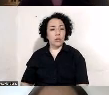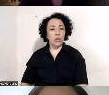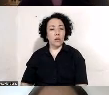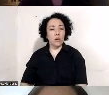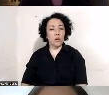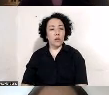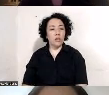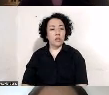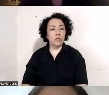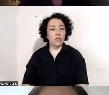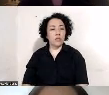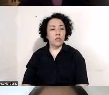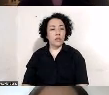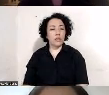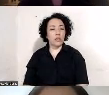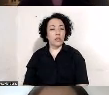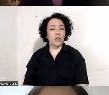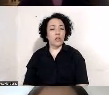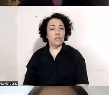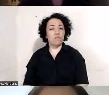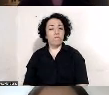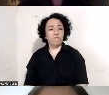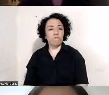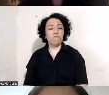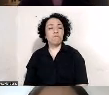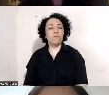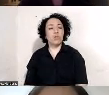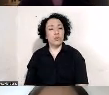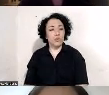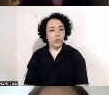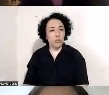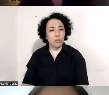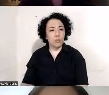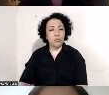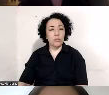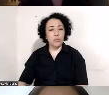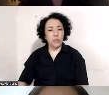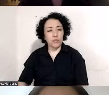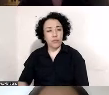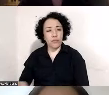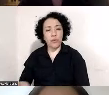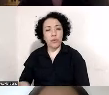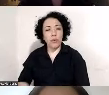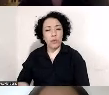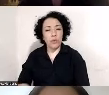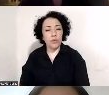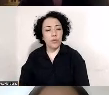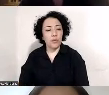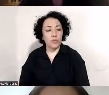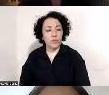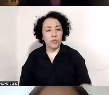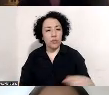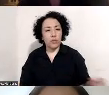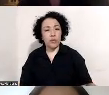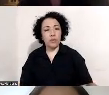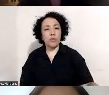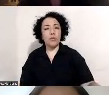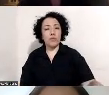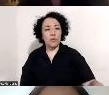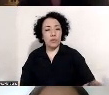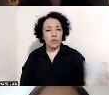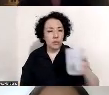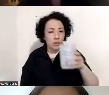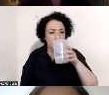are available free without any charge, and they're downloadable from our website. So I'm going to end